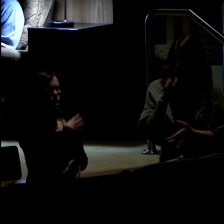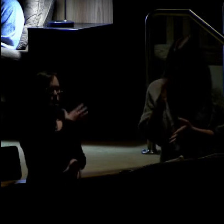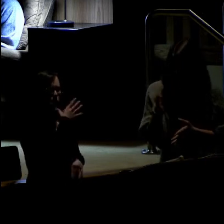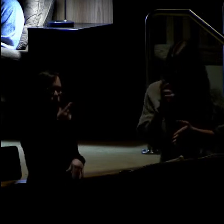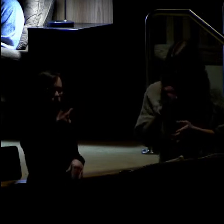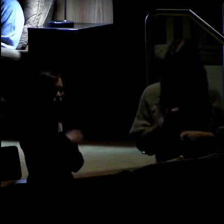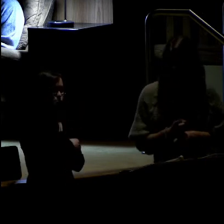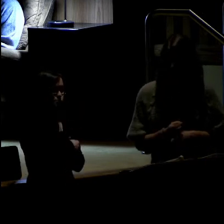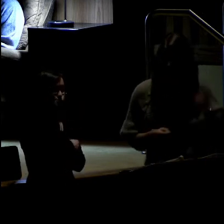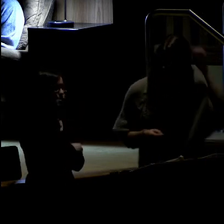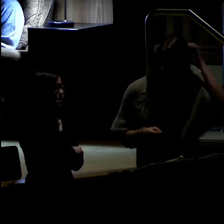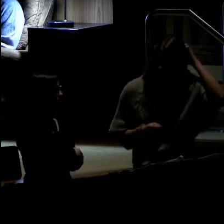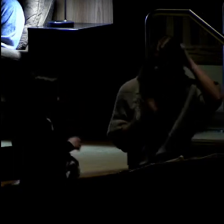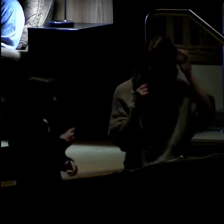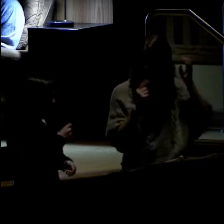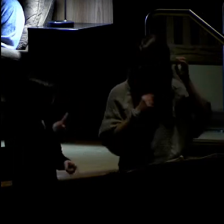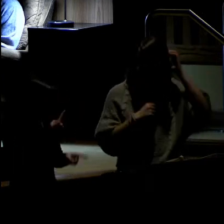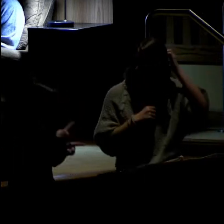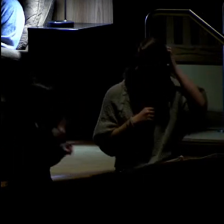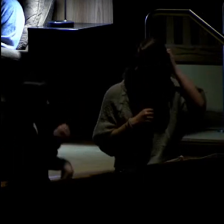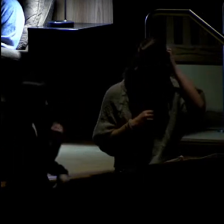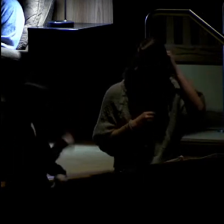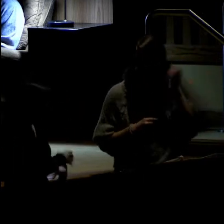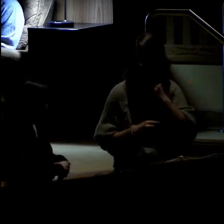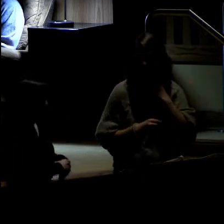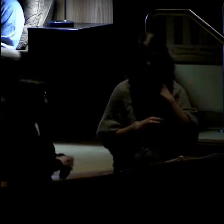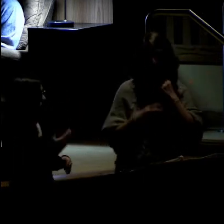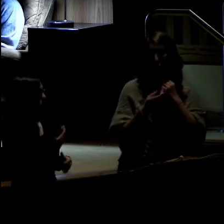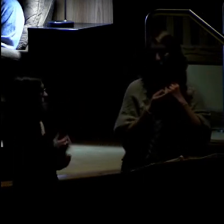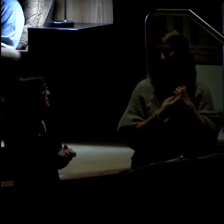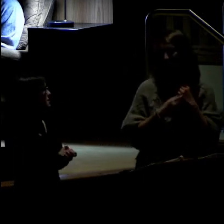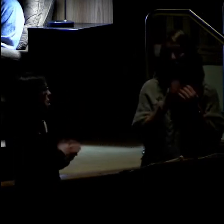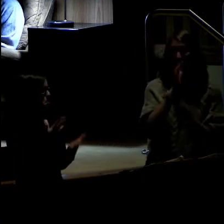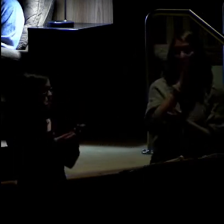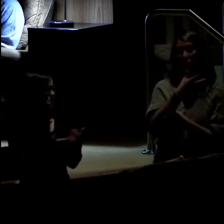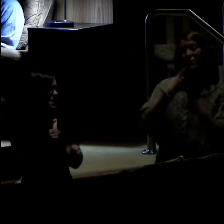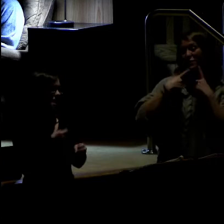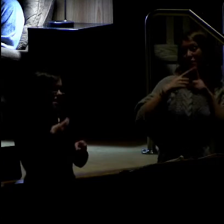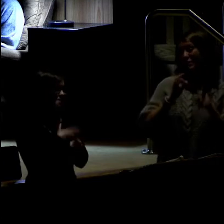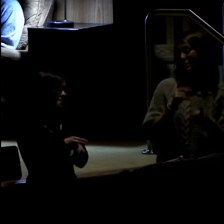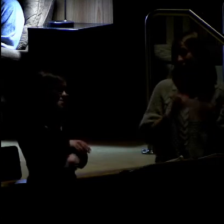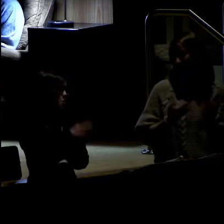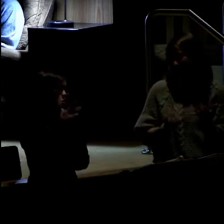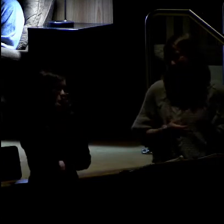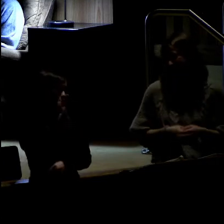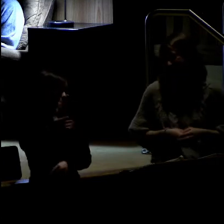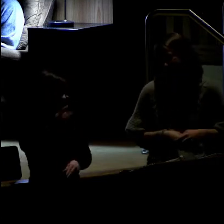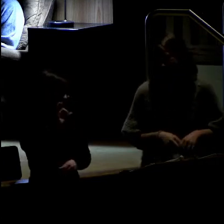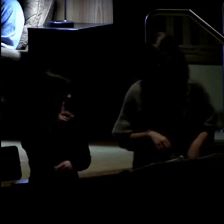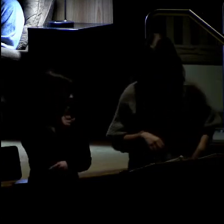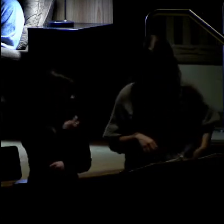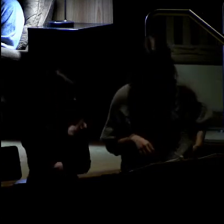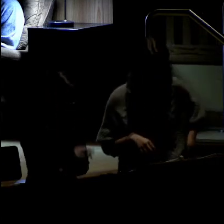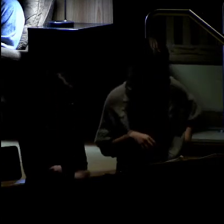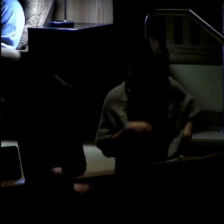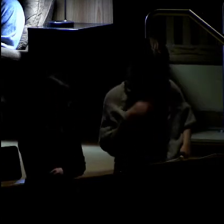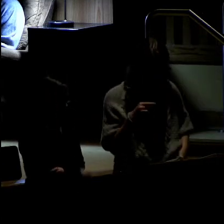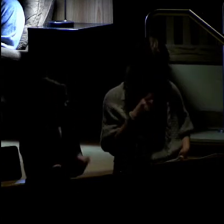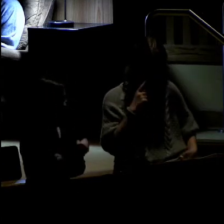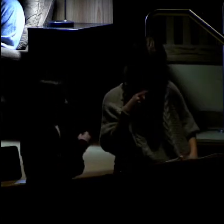recipe? That's right, Katie. How about you call it Grandma's Fudge? That's better, but it still needs more pizzazz. This is